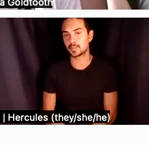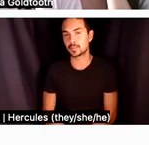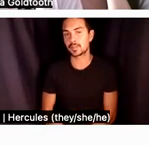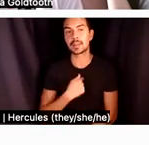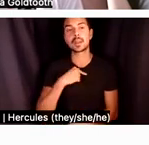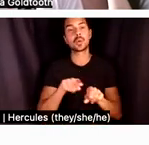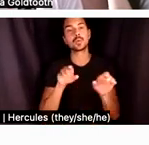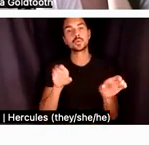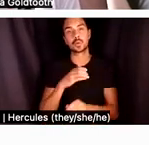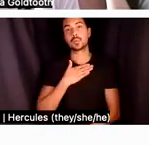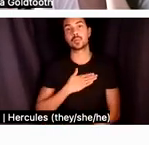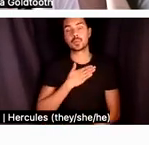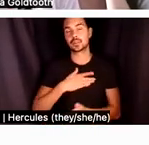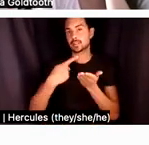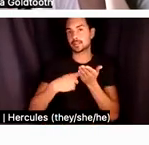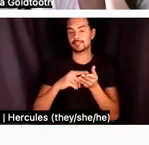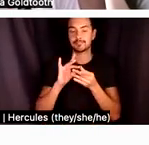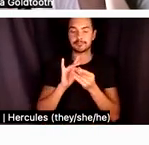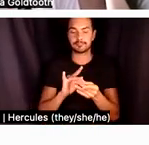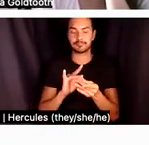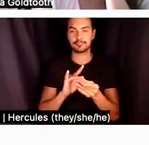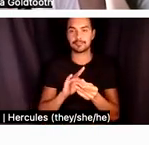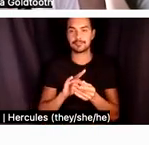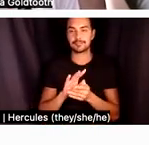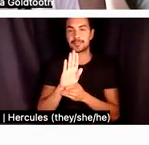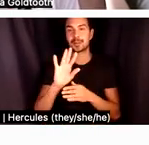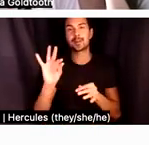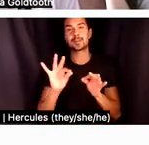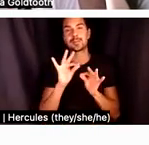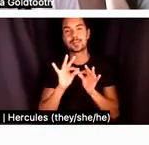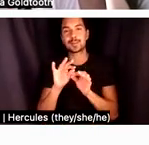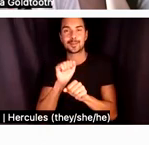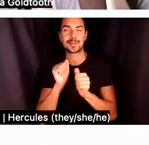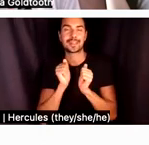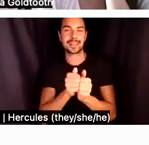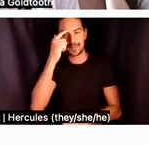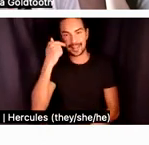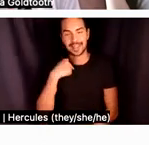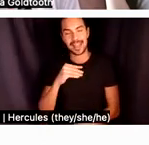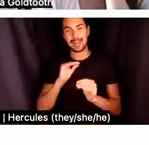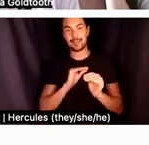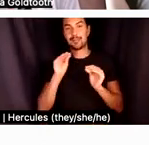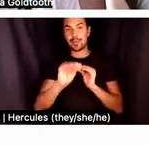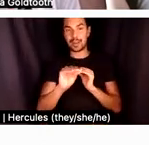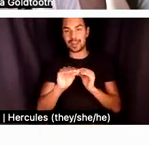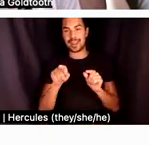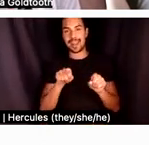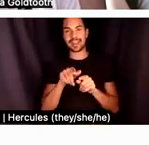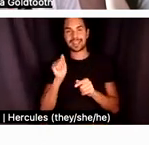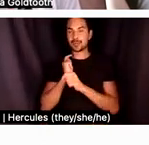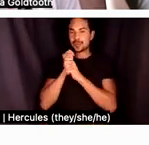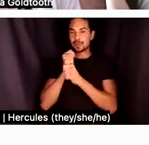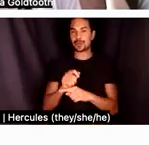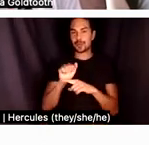do appreciate the discussion about your beadwork together, because I put that on here as those traditional